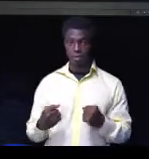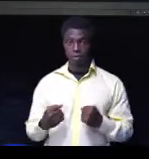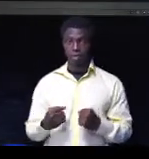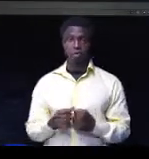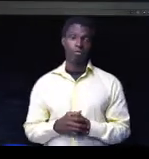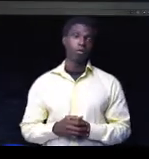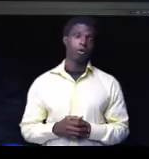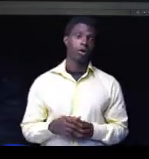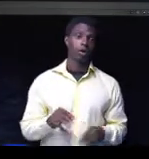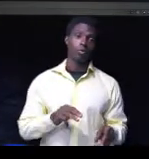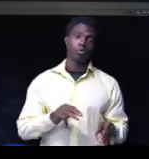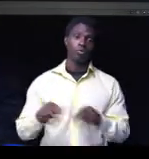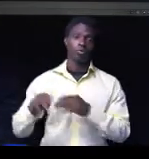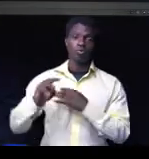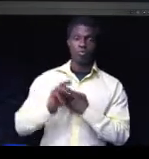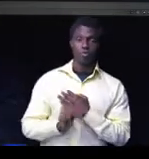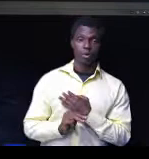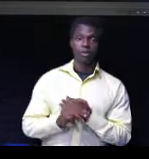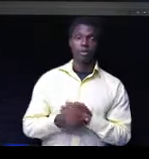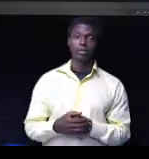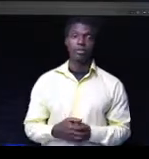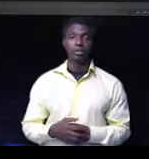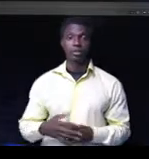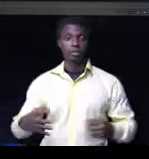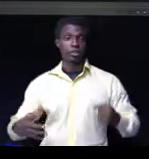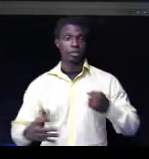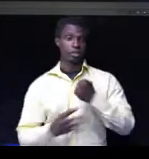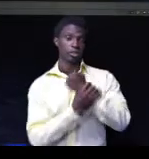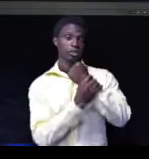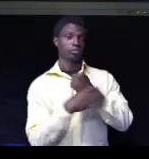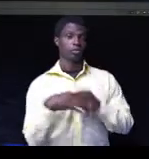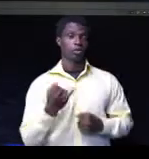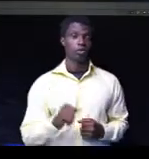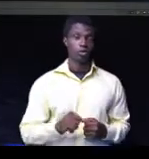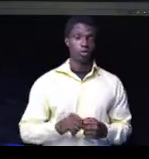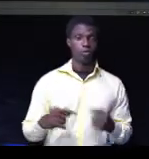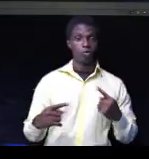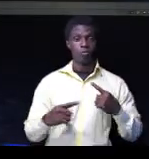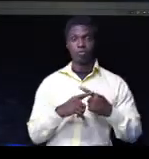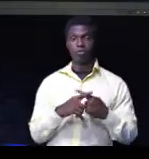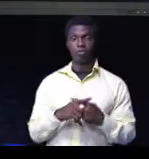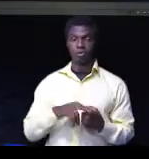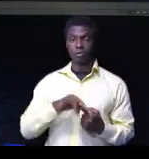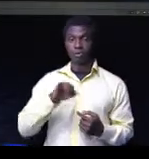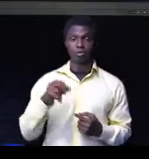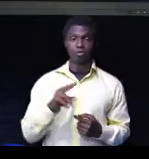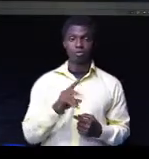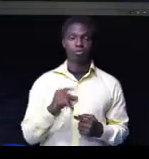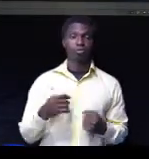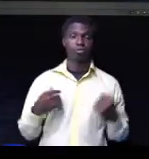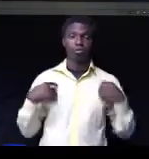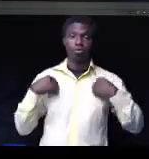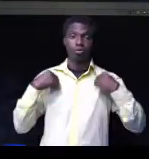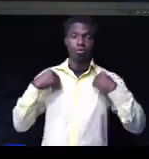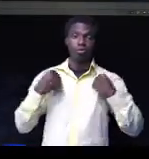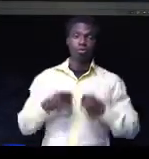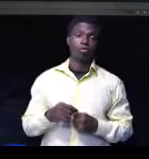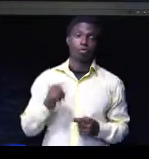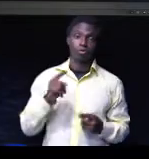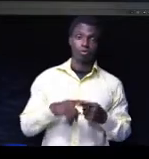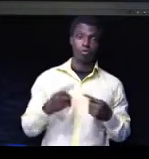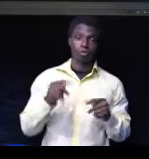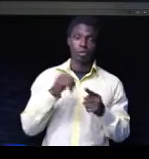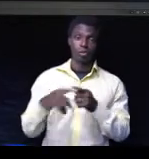use power, they use movement, they use gripping of the opponent's judo uniform to try